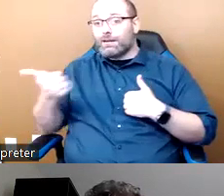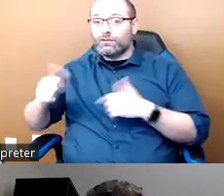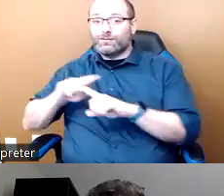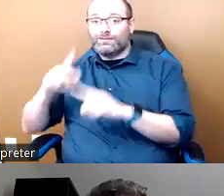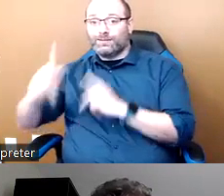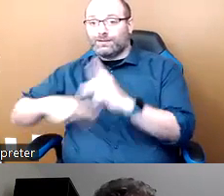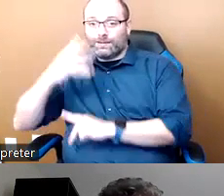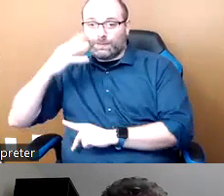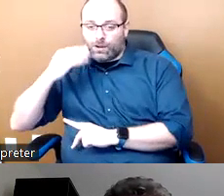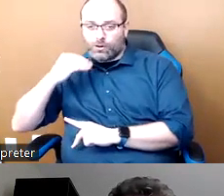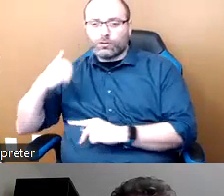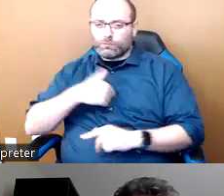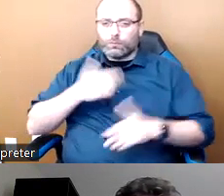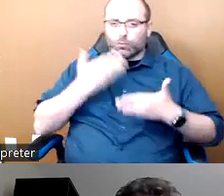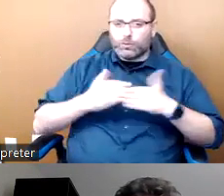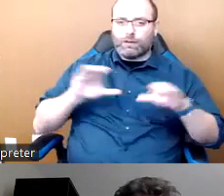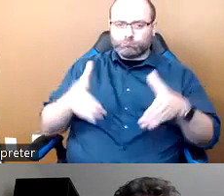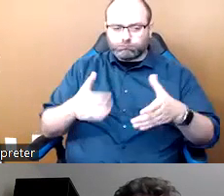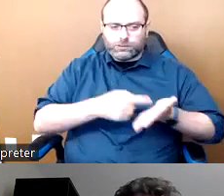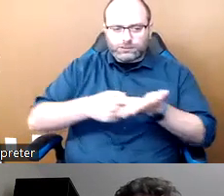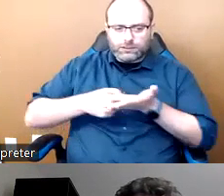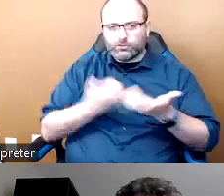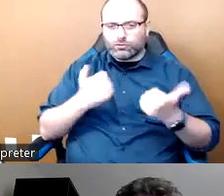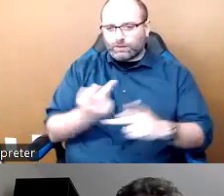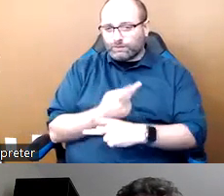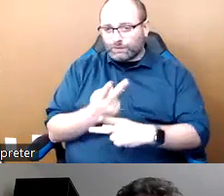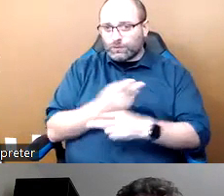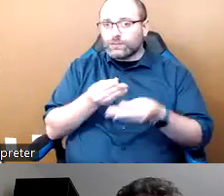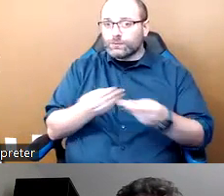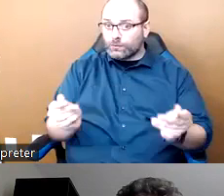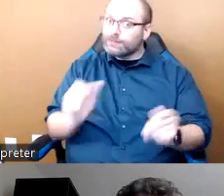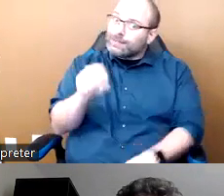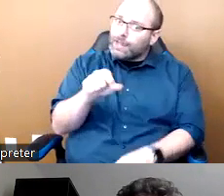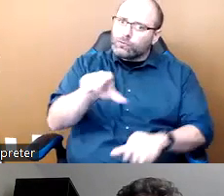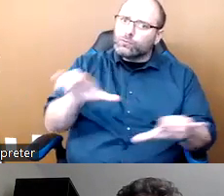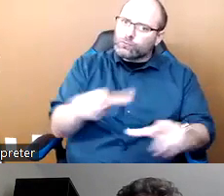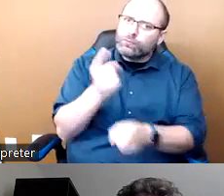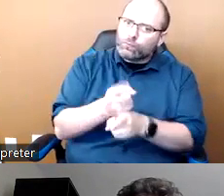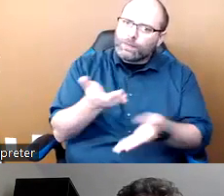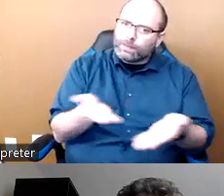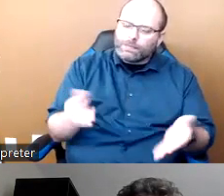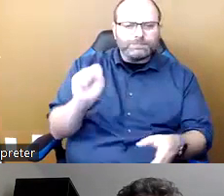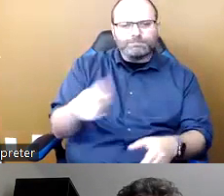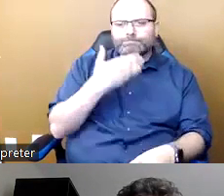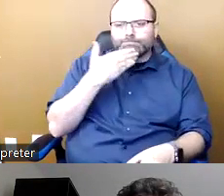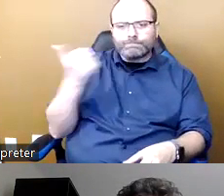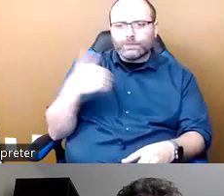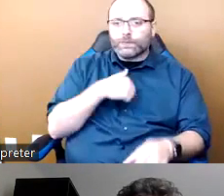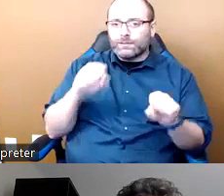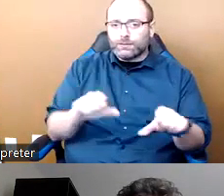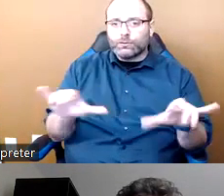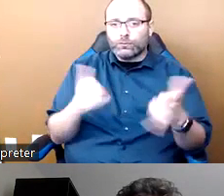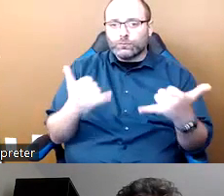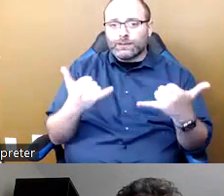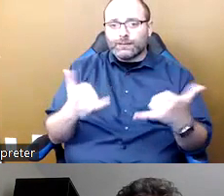kind of talk these cases through. And also for yourself to be like, yes, like you are kind of doing the right thing. Like this is the best that we can do in this